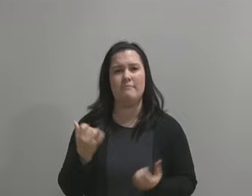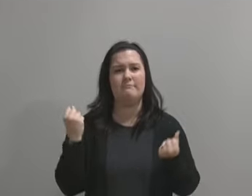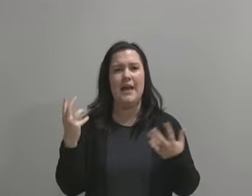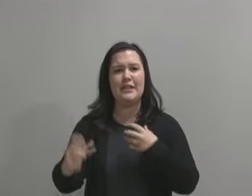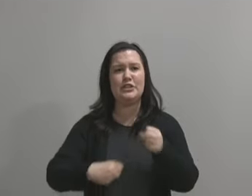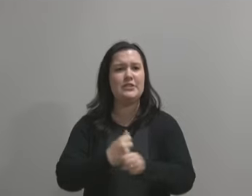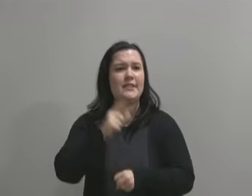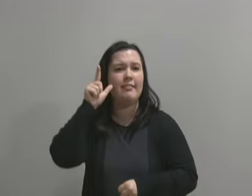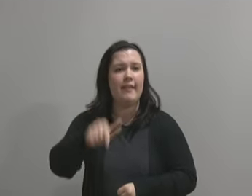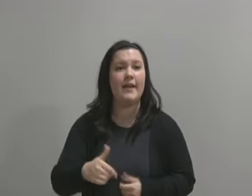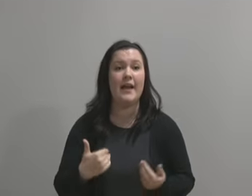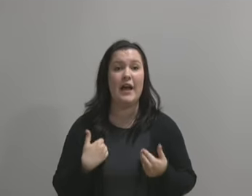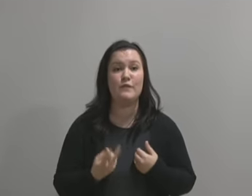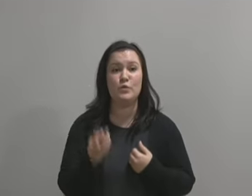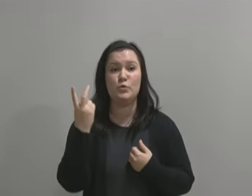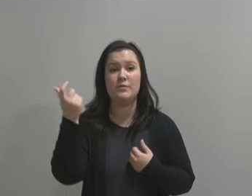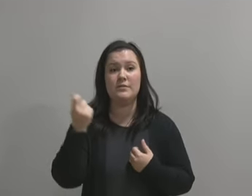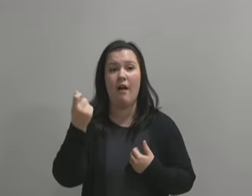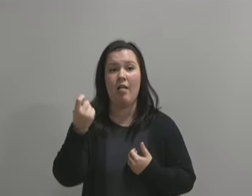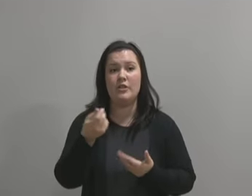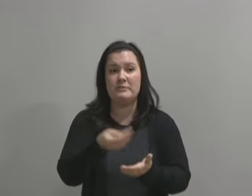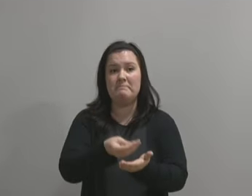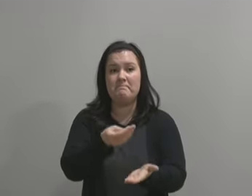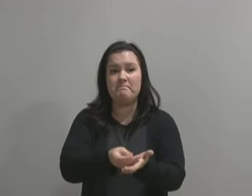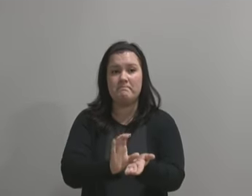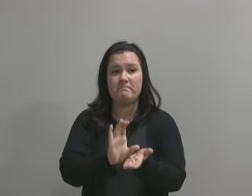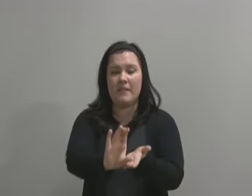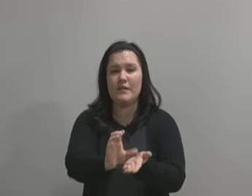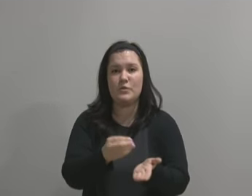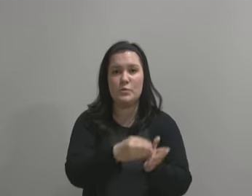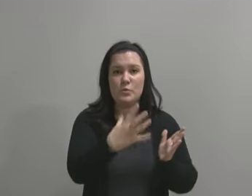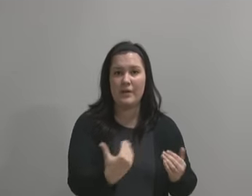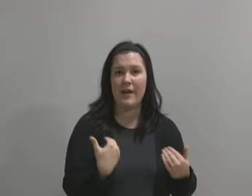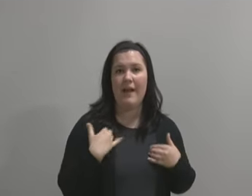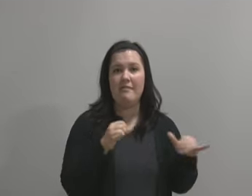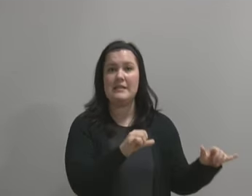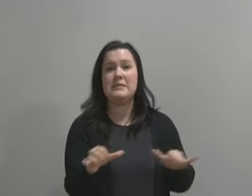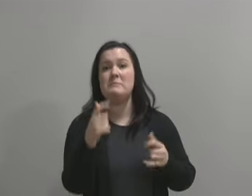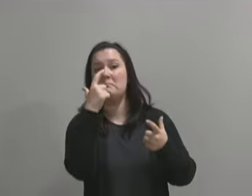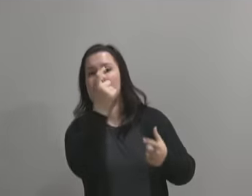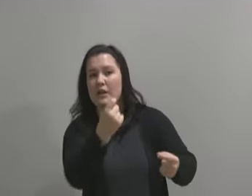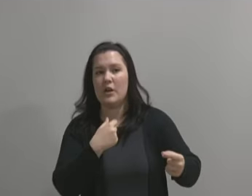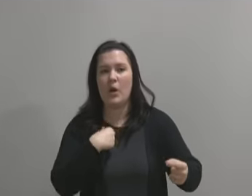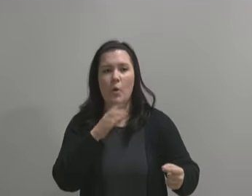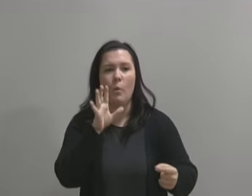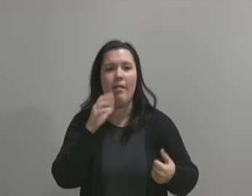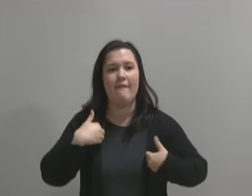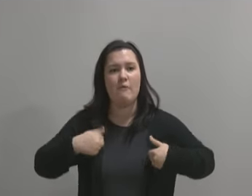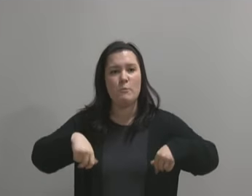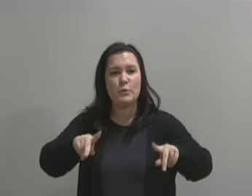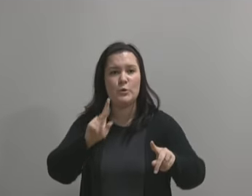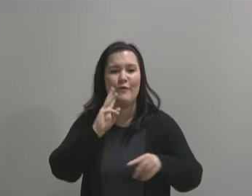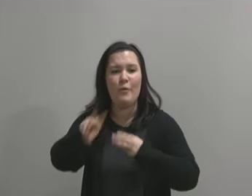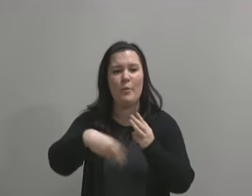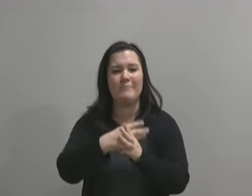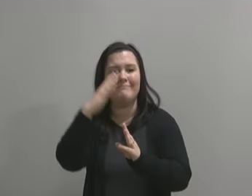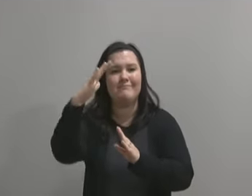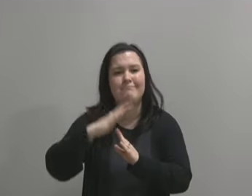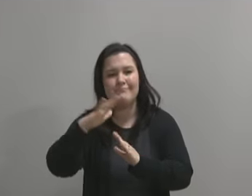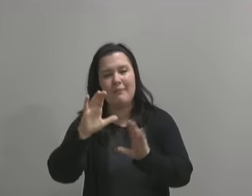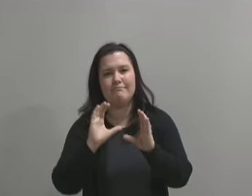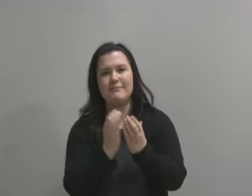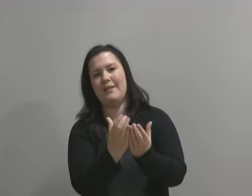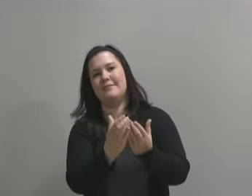later, I set up 2 scholarship funds so that students with similar aspirations had the opportunity to receive a world-class